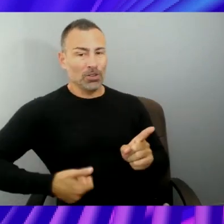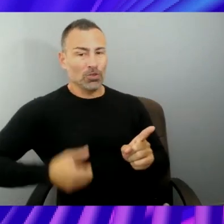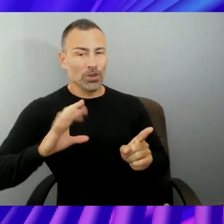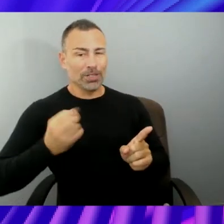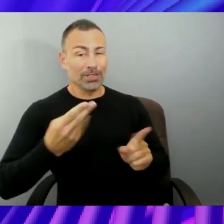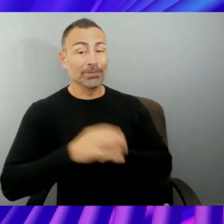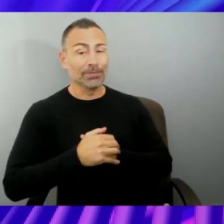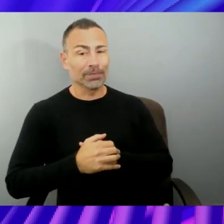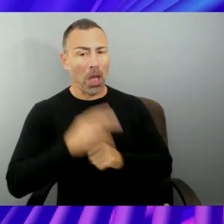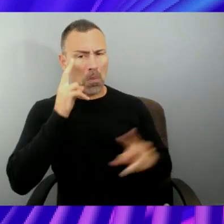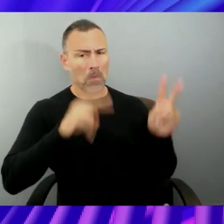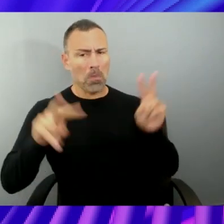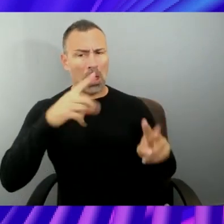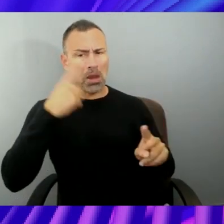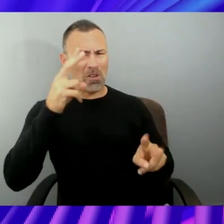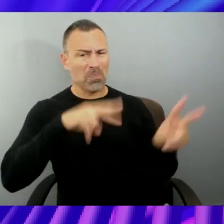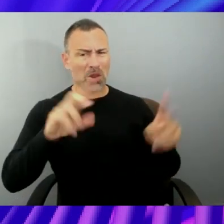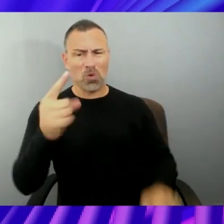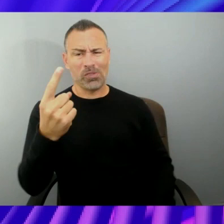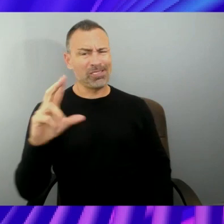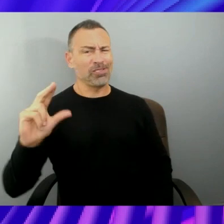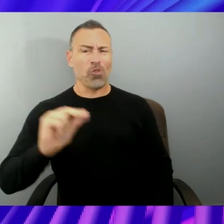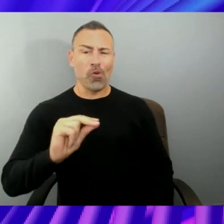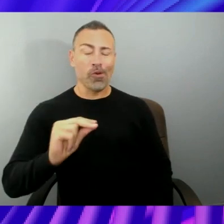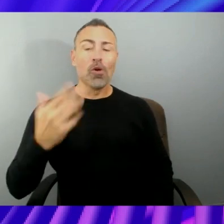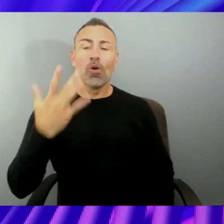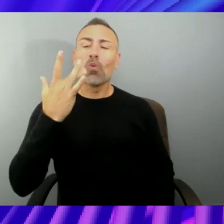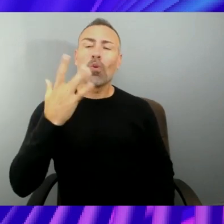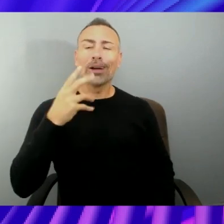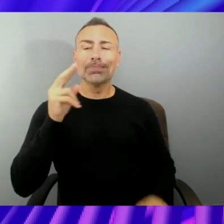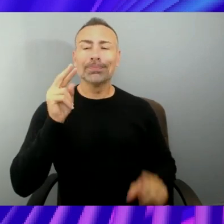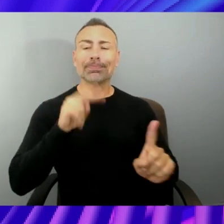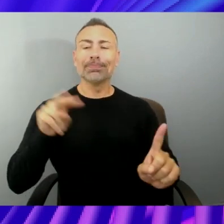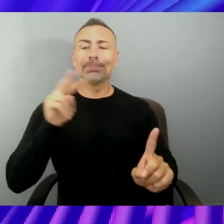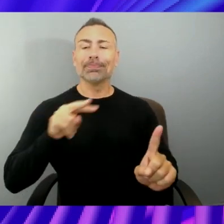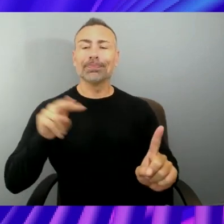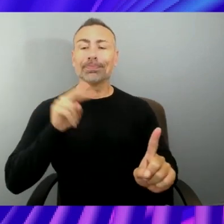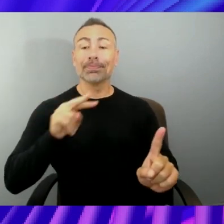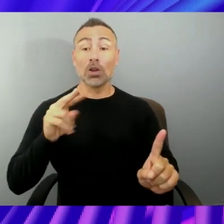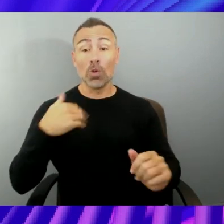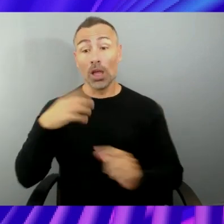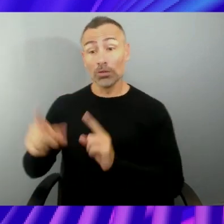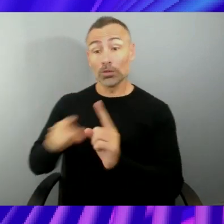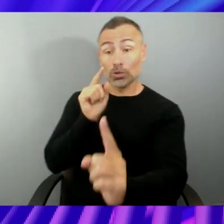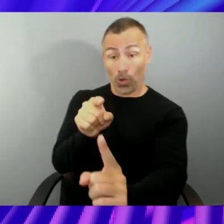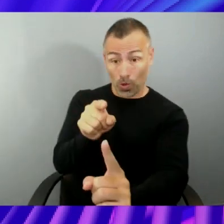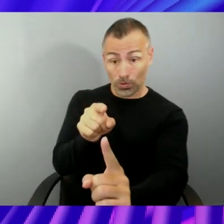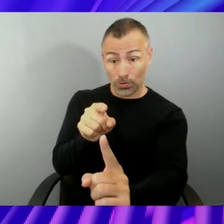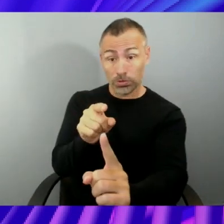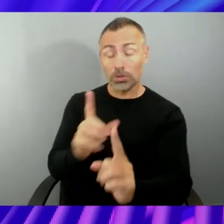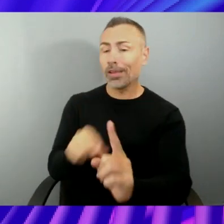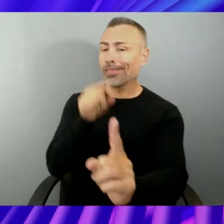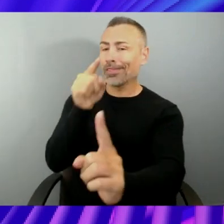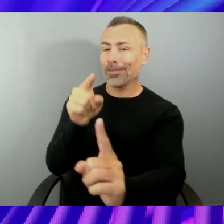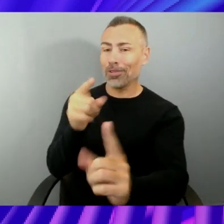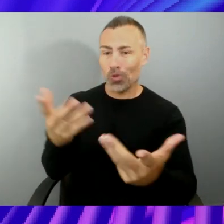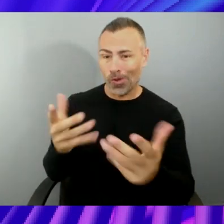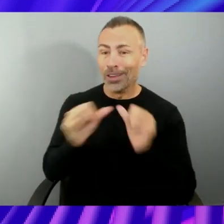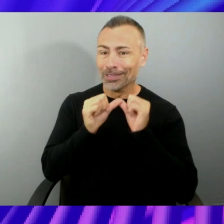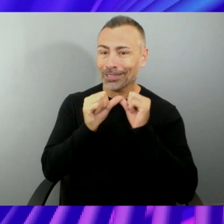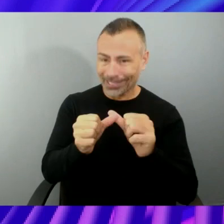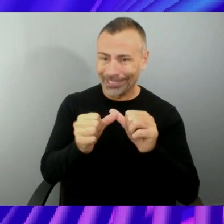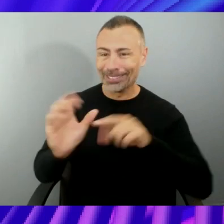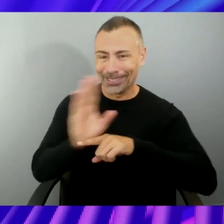eager and enthusiastic system administrators. We monitor because we've got goals, and the goals are usually keep the lights on, keep the business running,